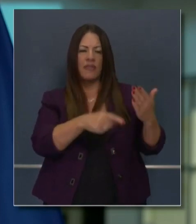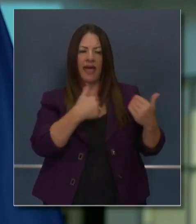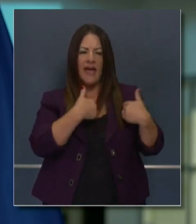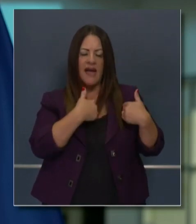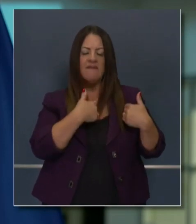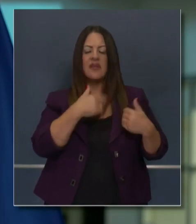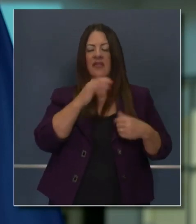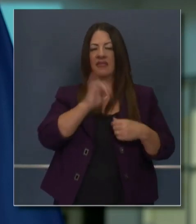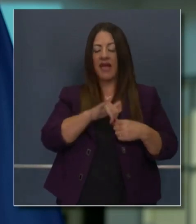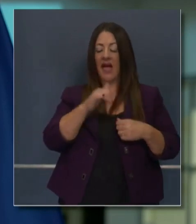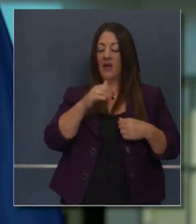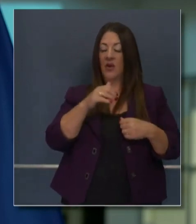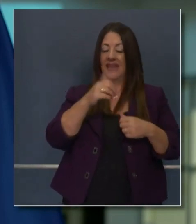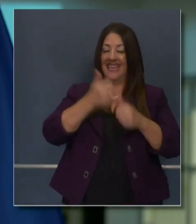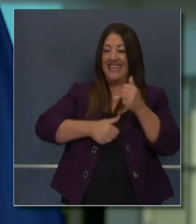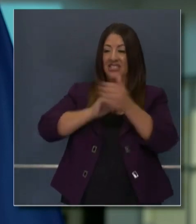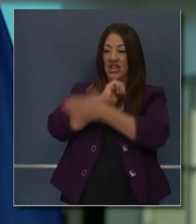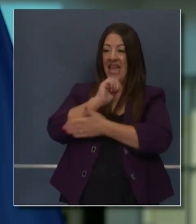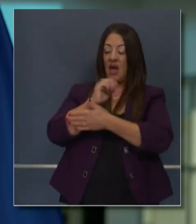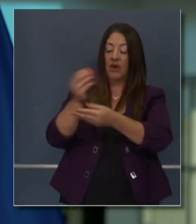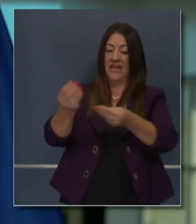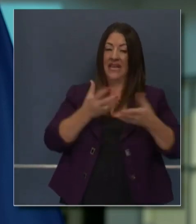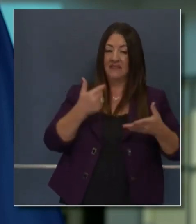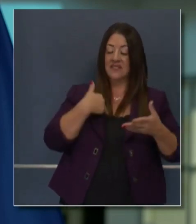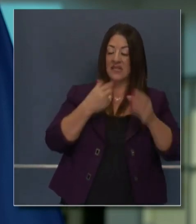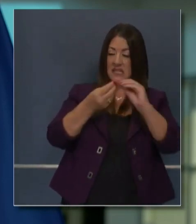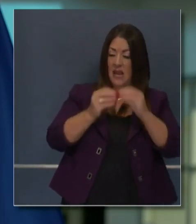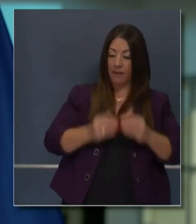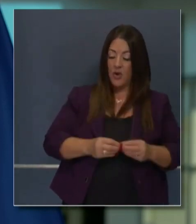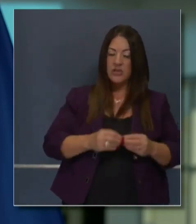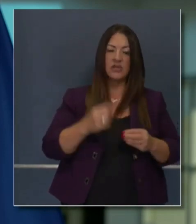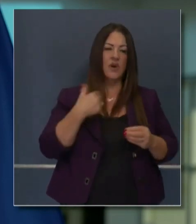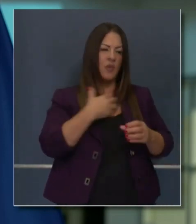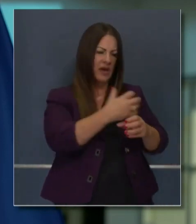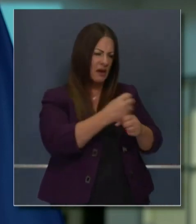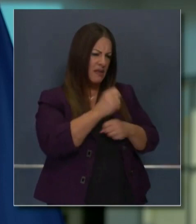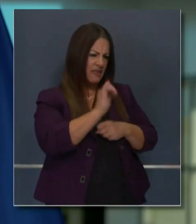concerns around data did what it was supposed to do. It, within